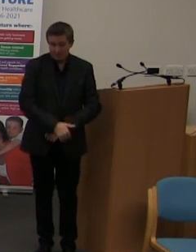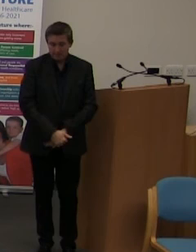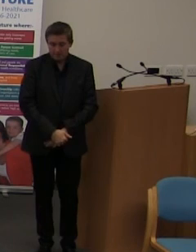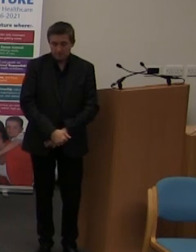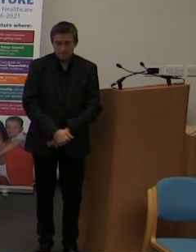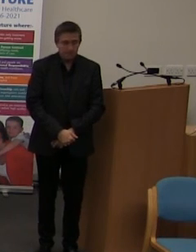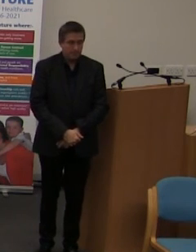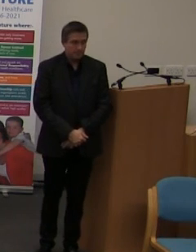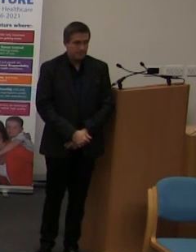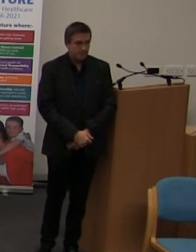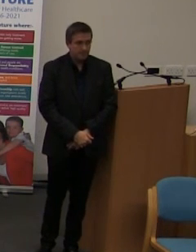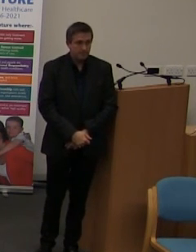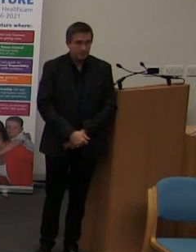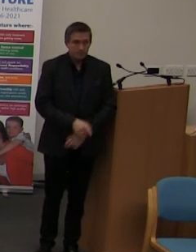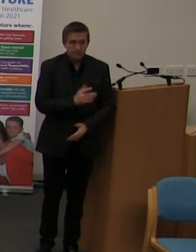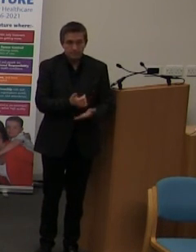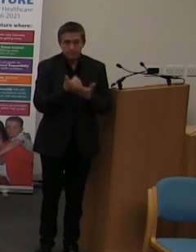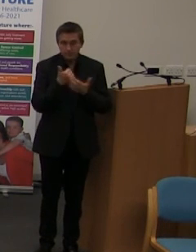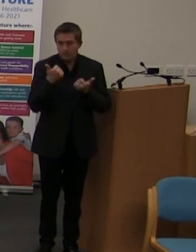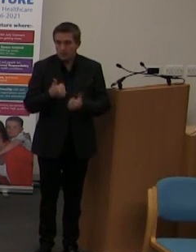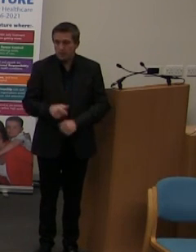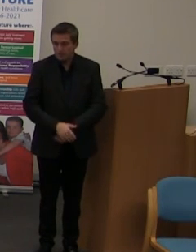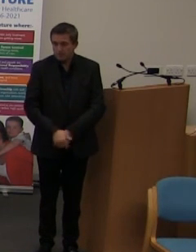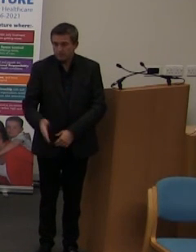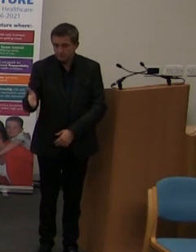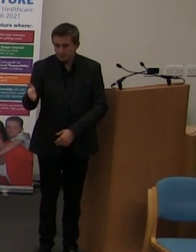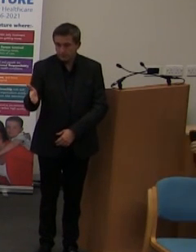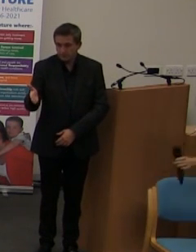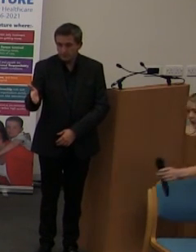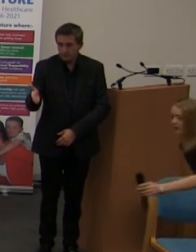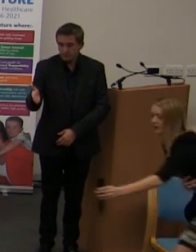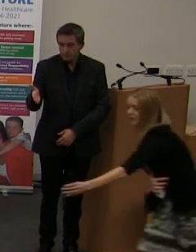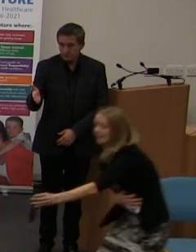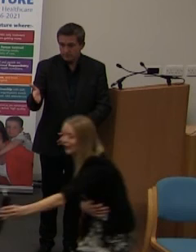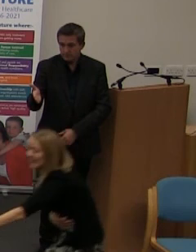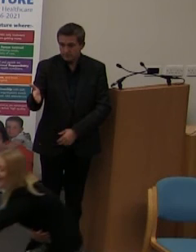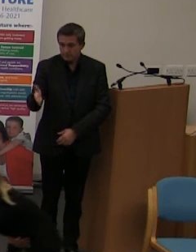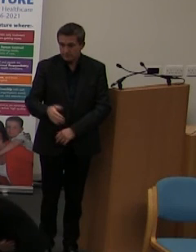Okay, that would be helpful. Angela might want to just pick up some of that.